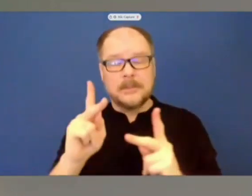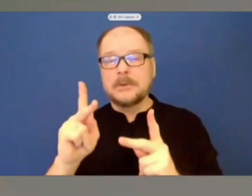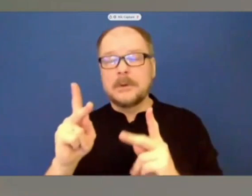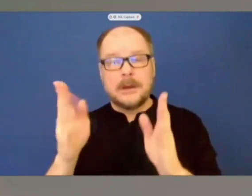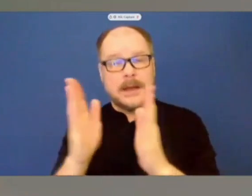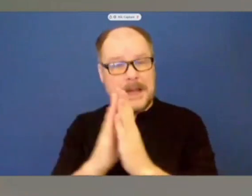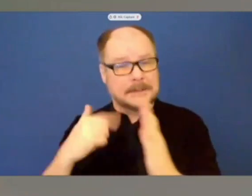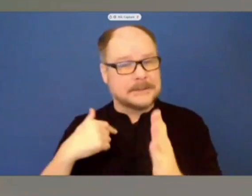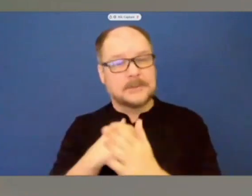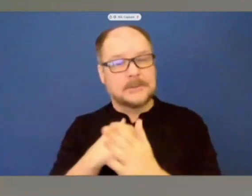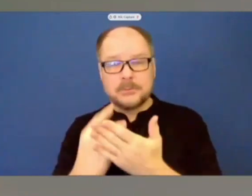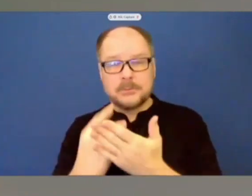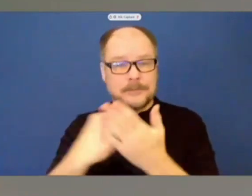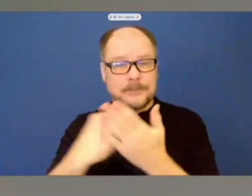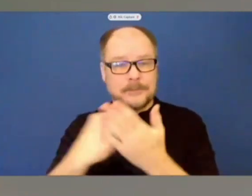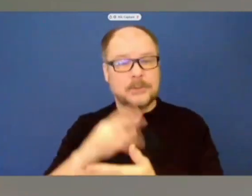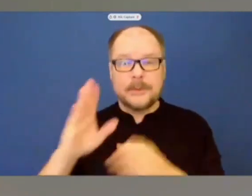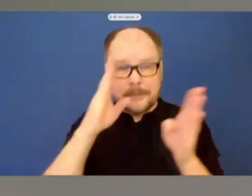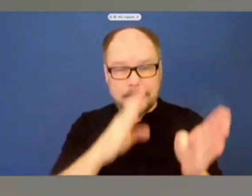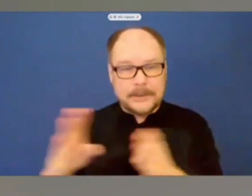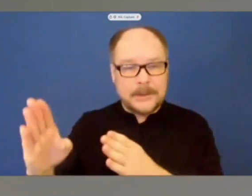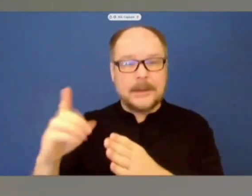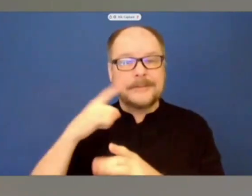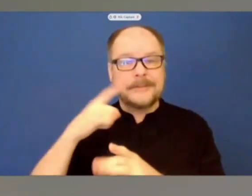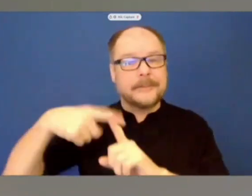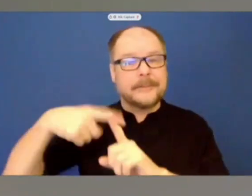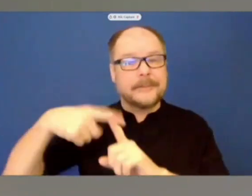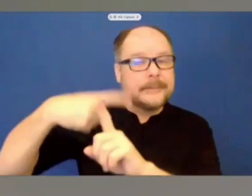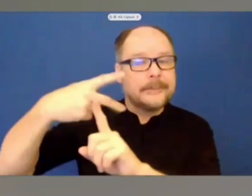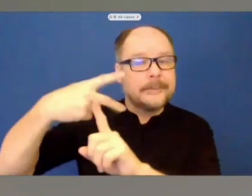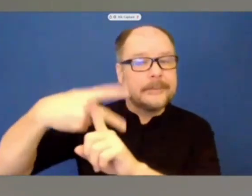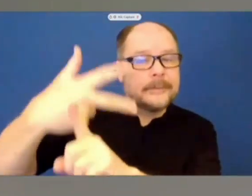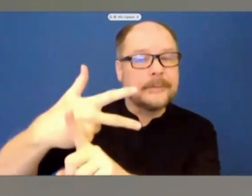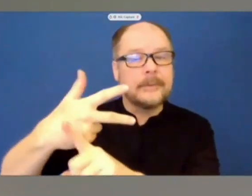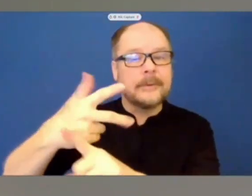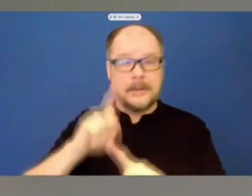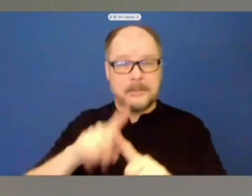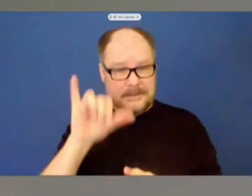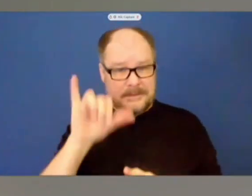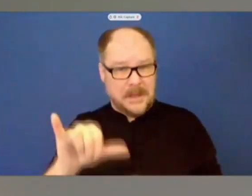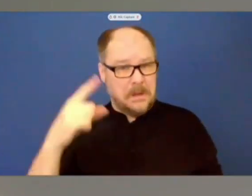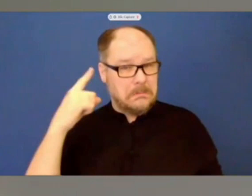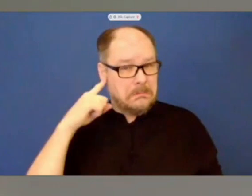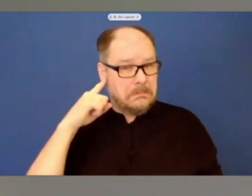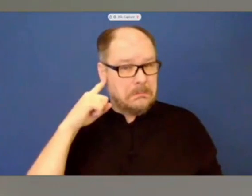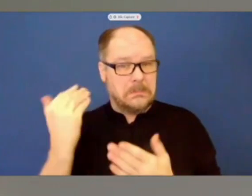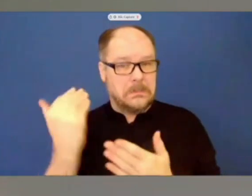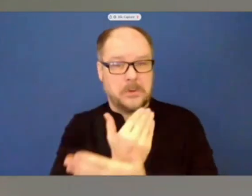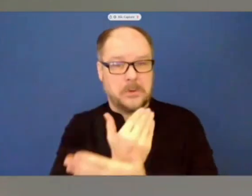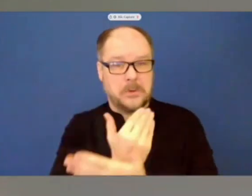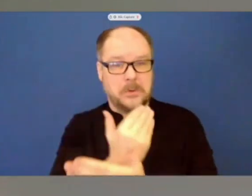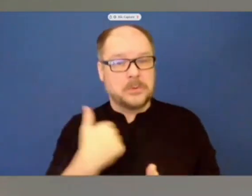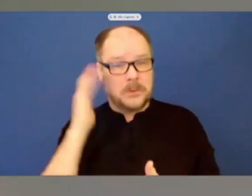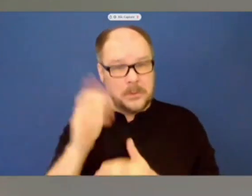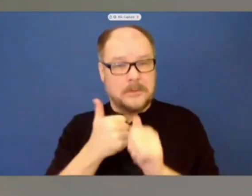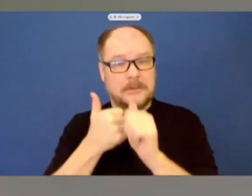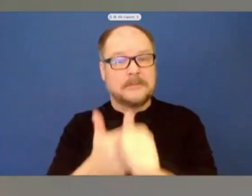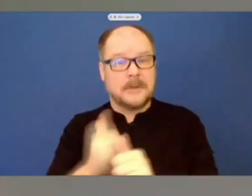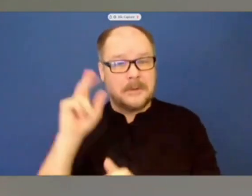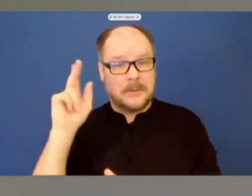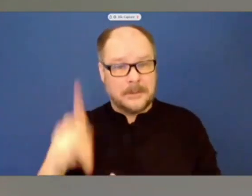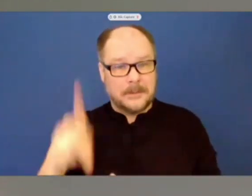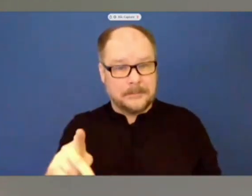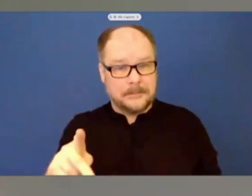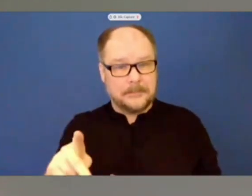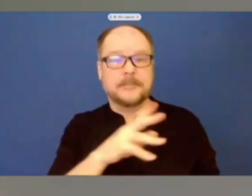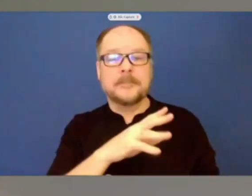that they're looking at over the next couple of months. But this is one that I've not heard about, so we will follow up with this and work